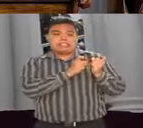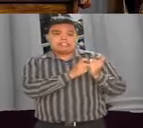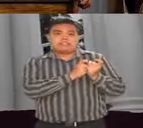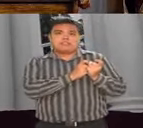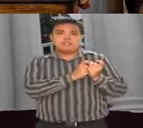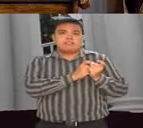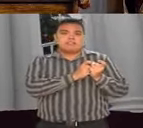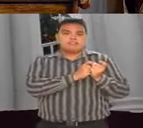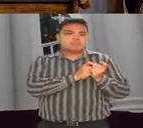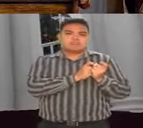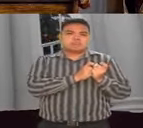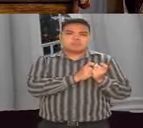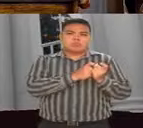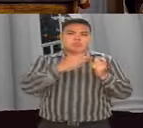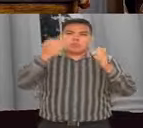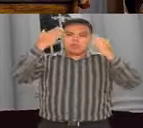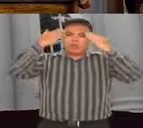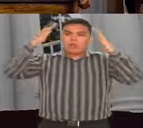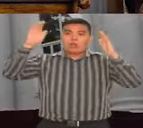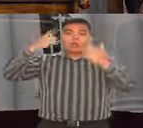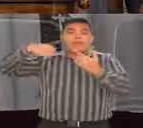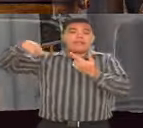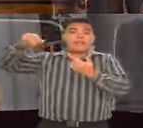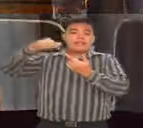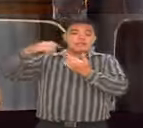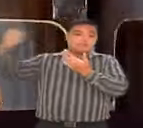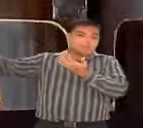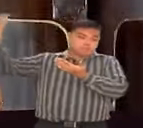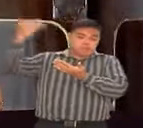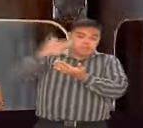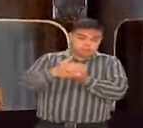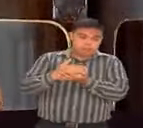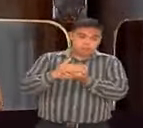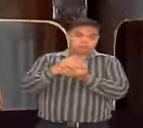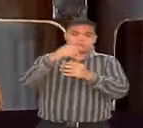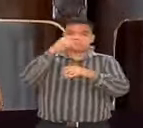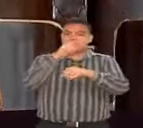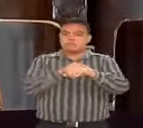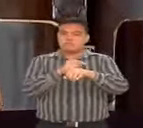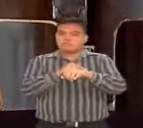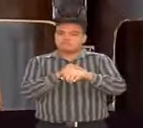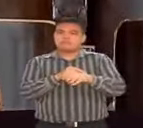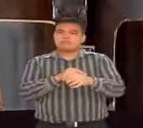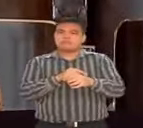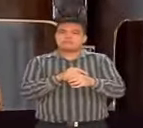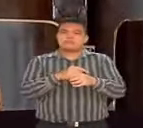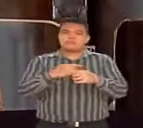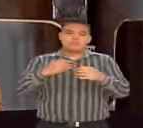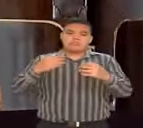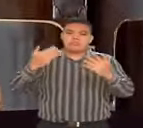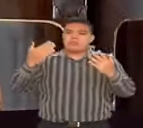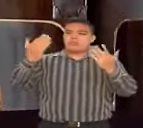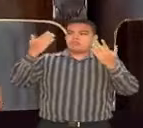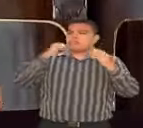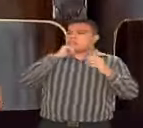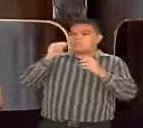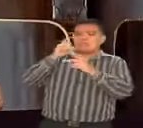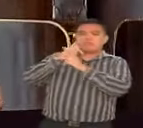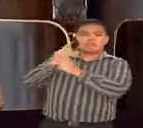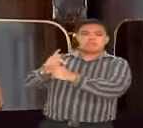an unexpected opportunity on an undetected weakness over an unprotected life.